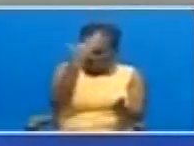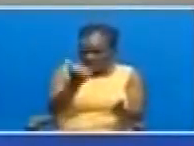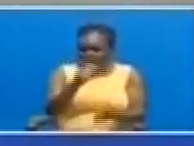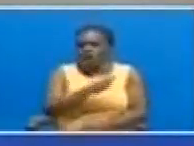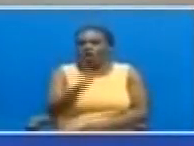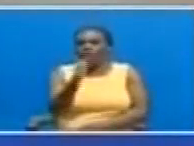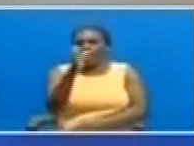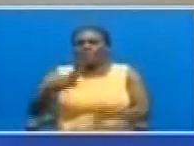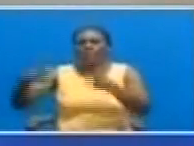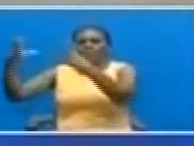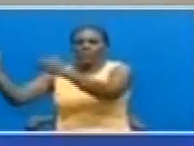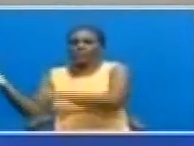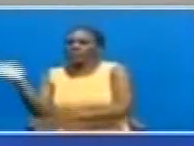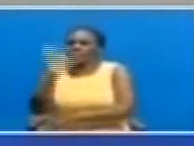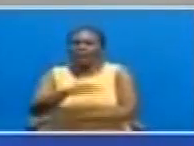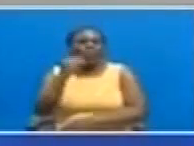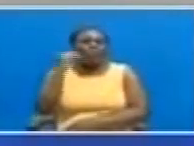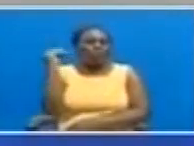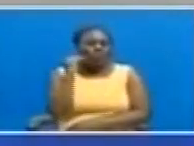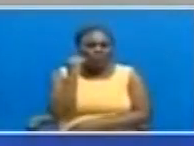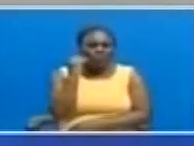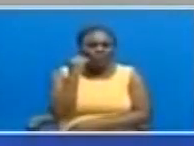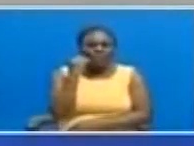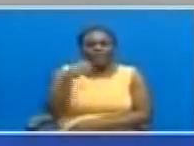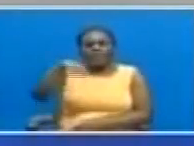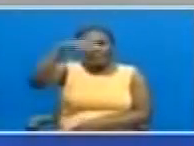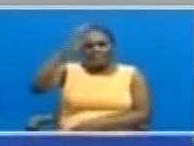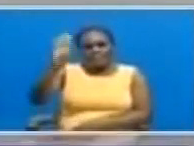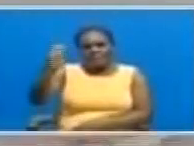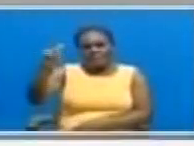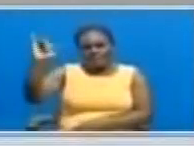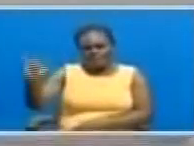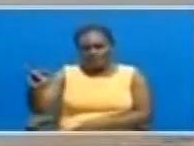Obama's exit in the late afternoon. Betty Kyalo, KTN News.